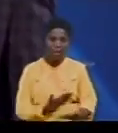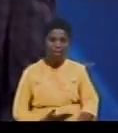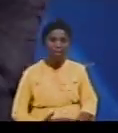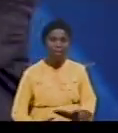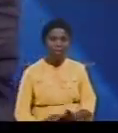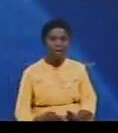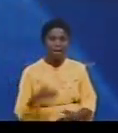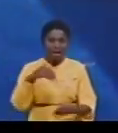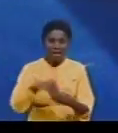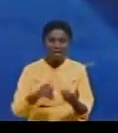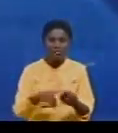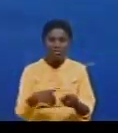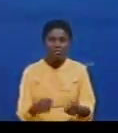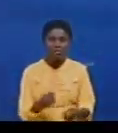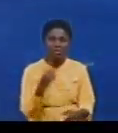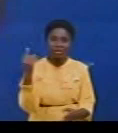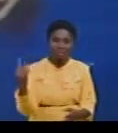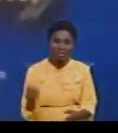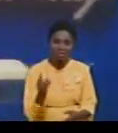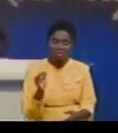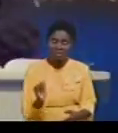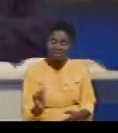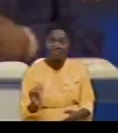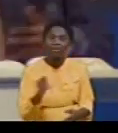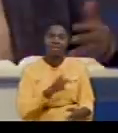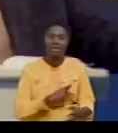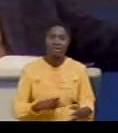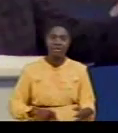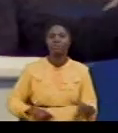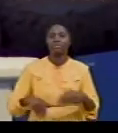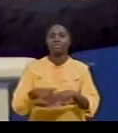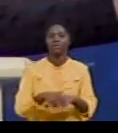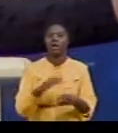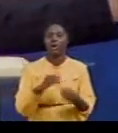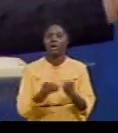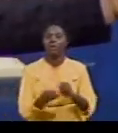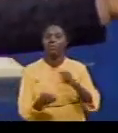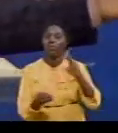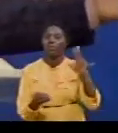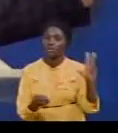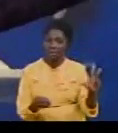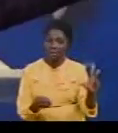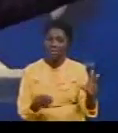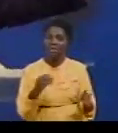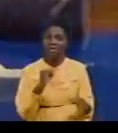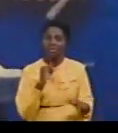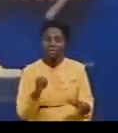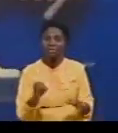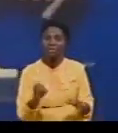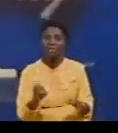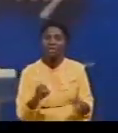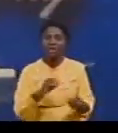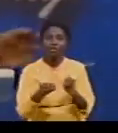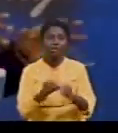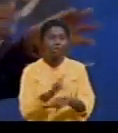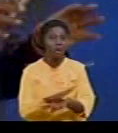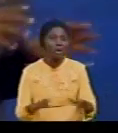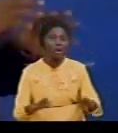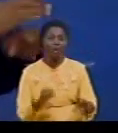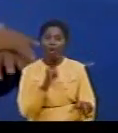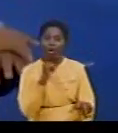the eternal kingdom. Number three, then, the numberless, uncountable birthrights